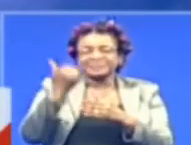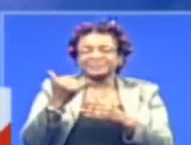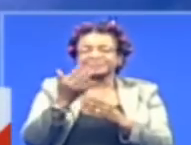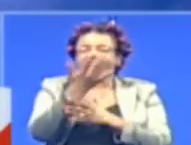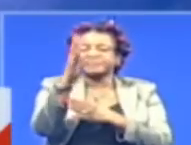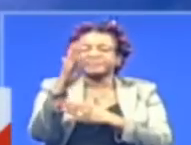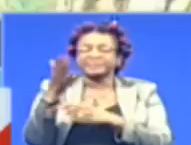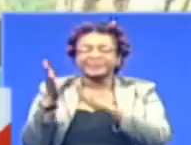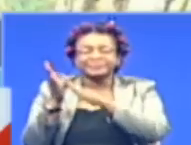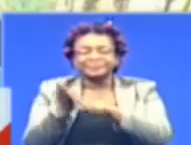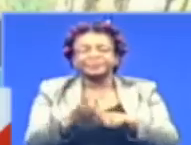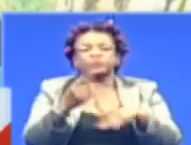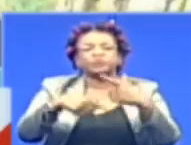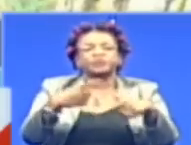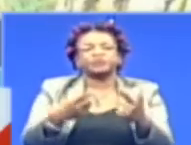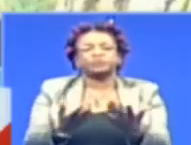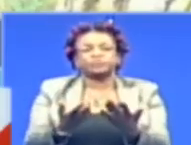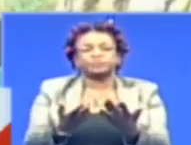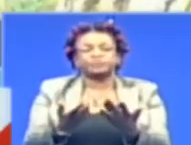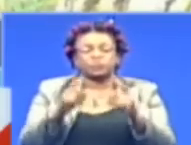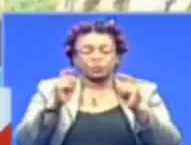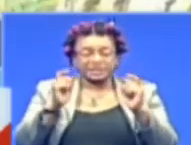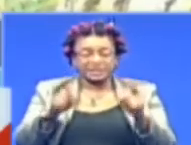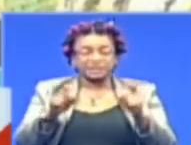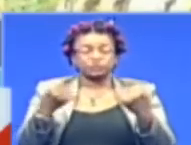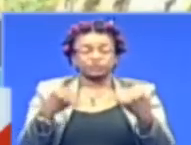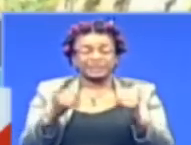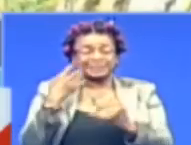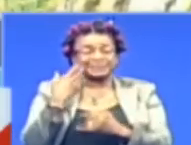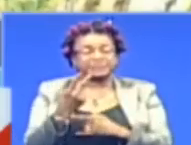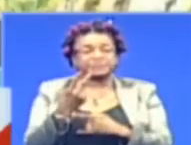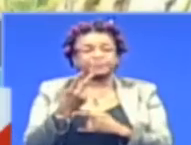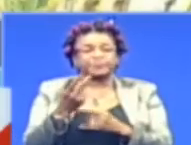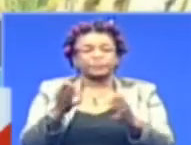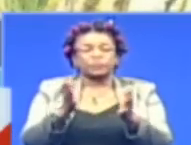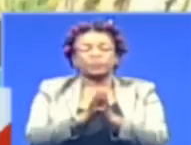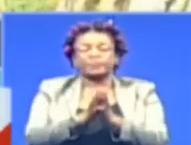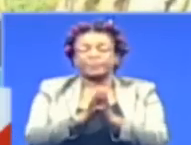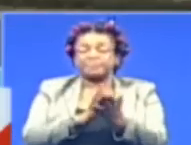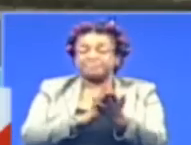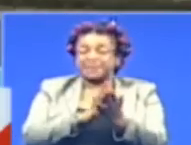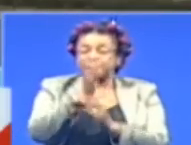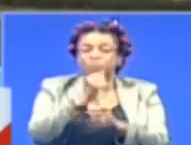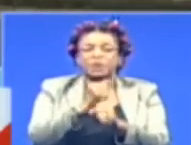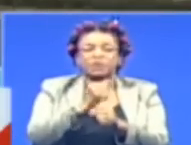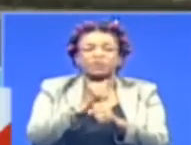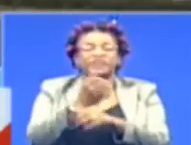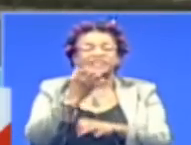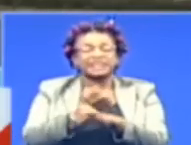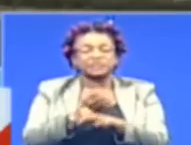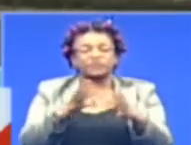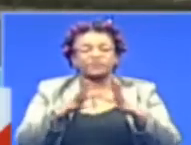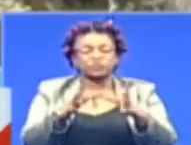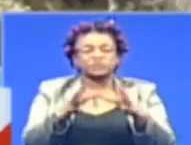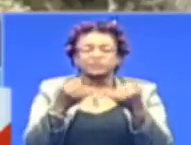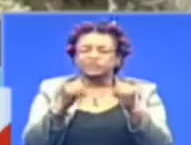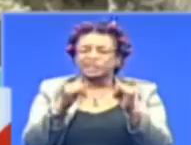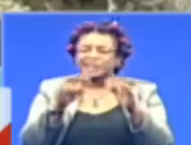banned. Actually, we really need to look at the main task of the task force is really to do the audit. Look at the